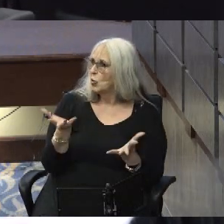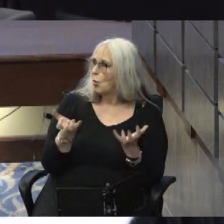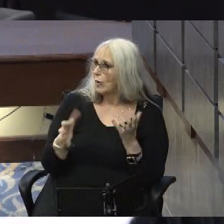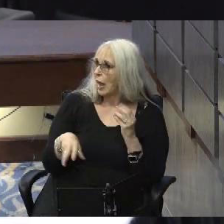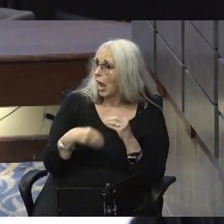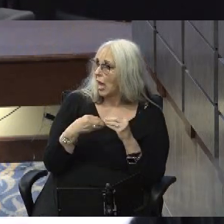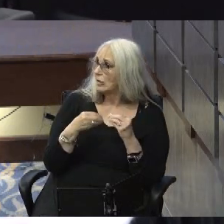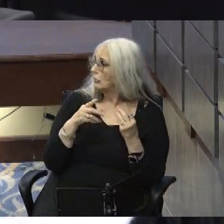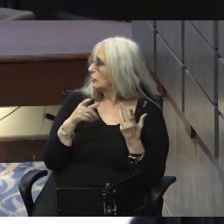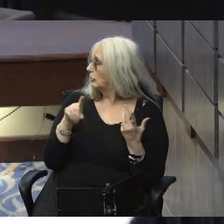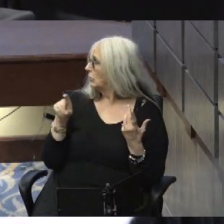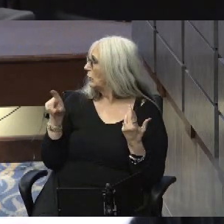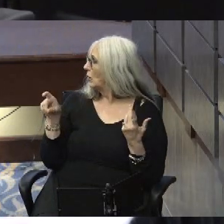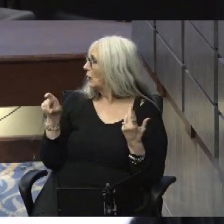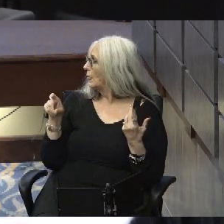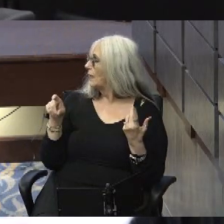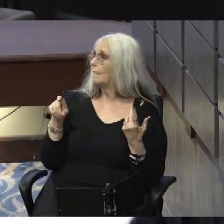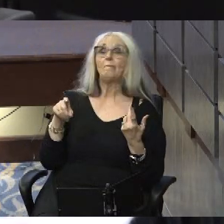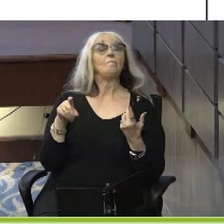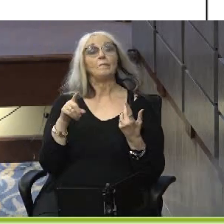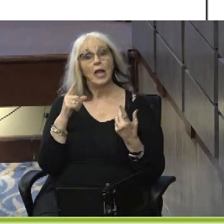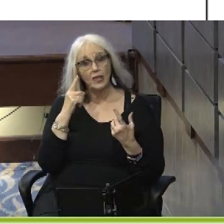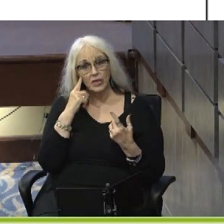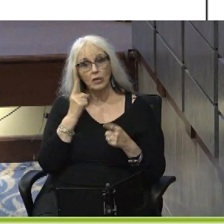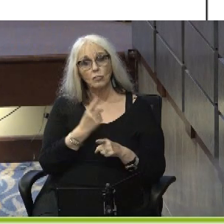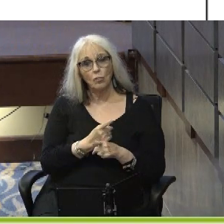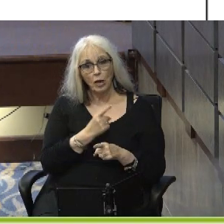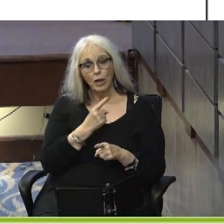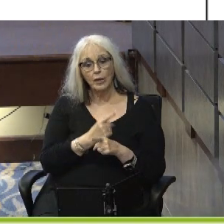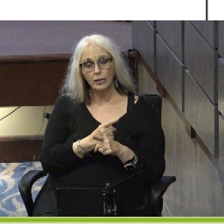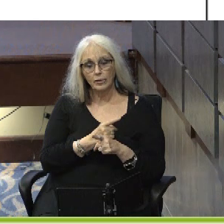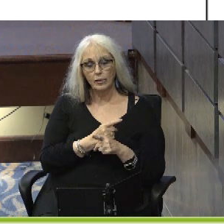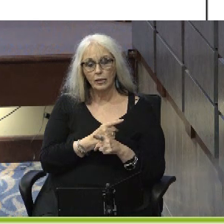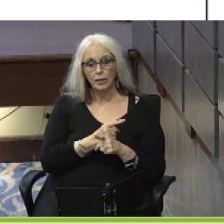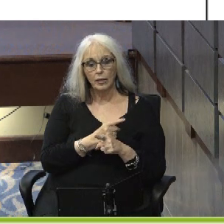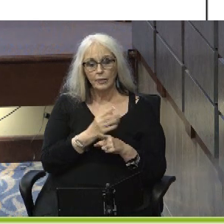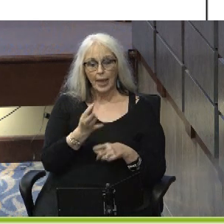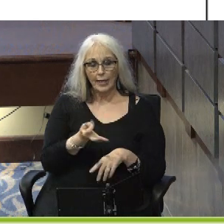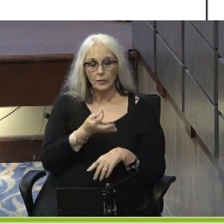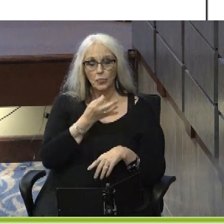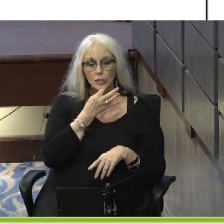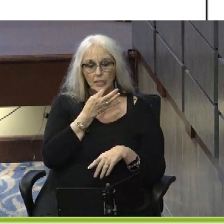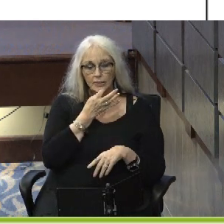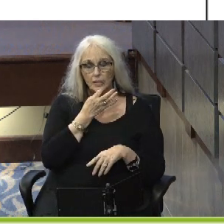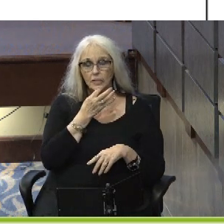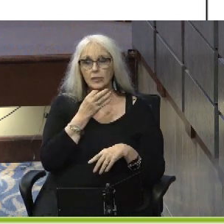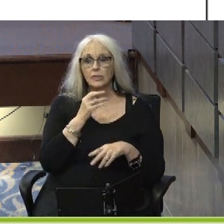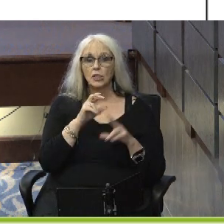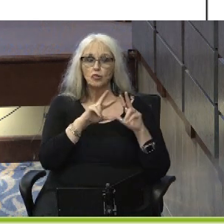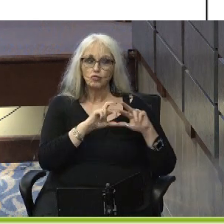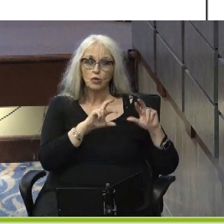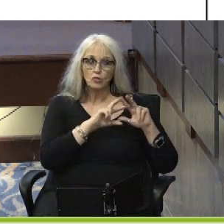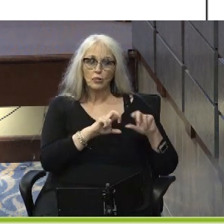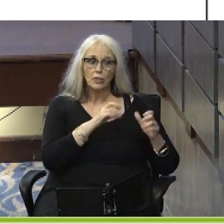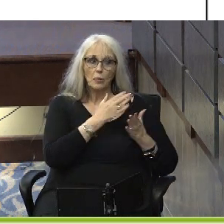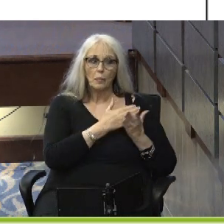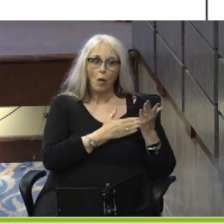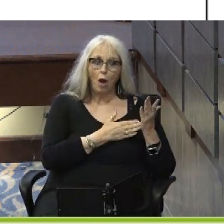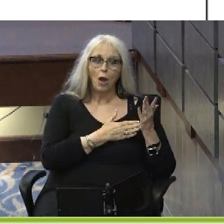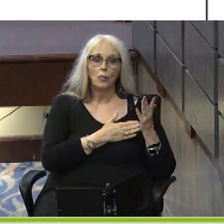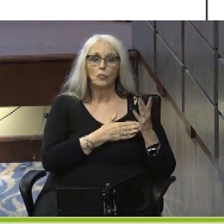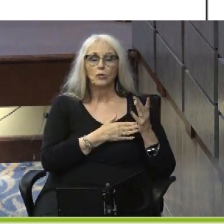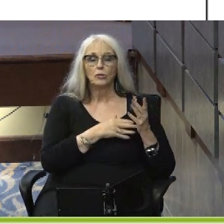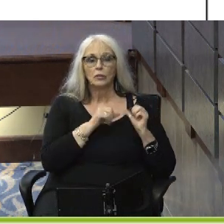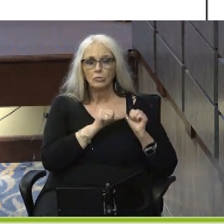but. Well, I think that that's right. I mean, my team's expertise is really the strategic piece and going out and conducting that